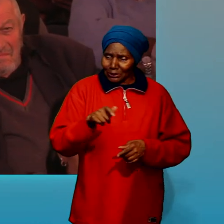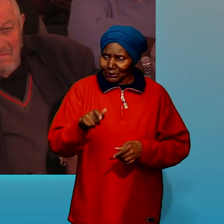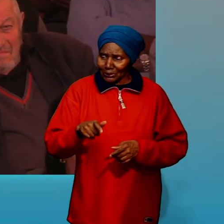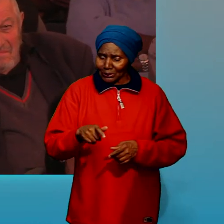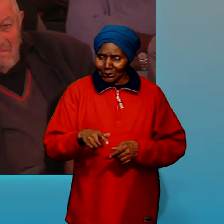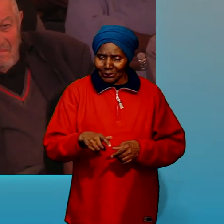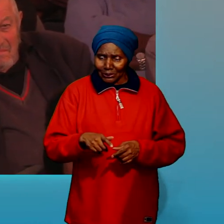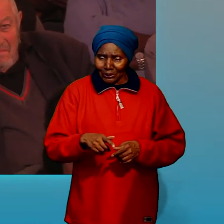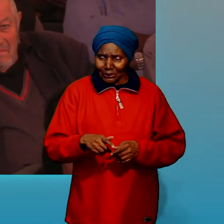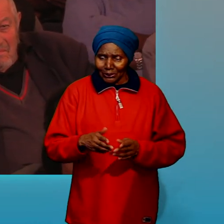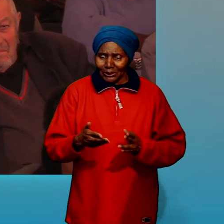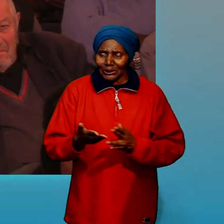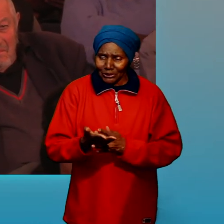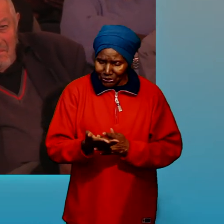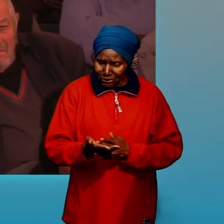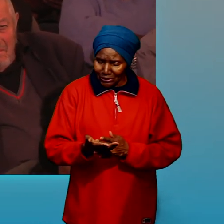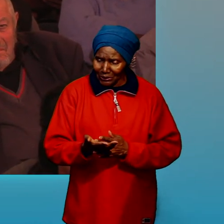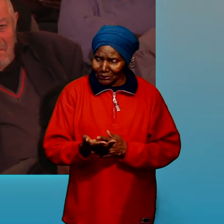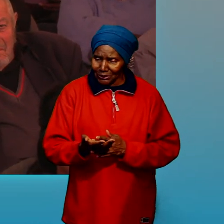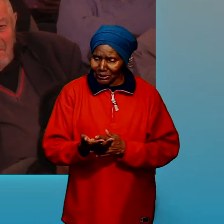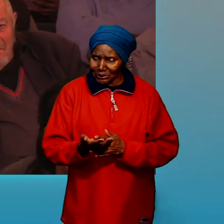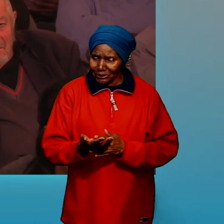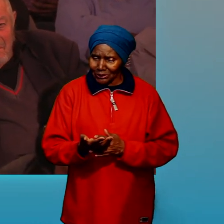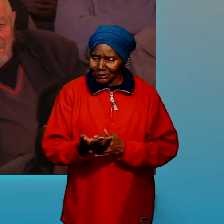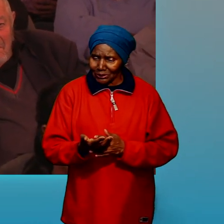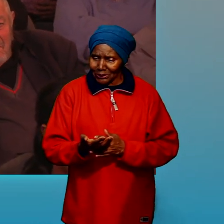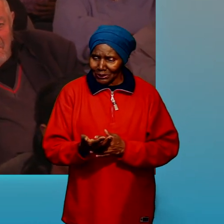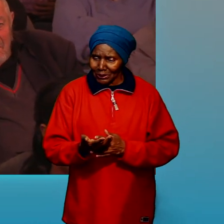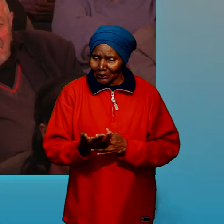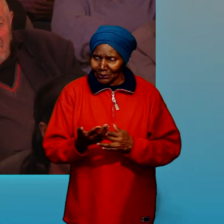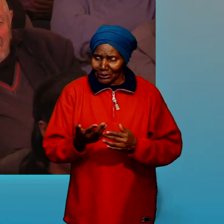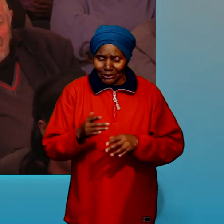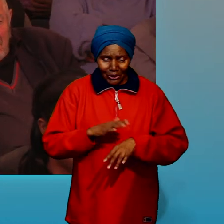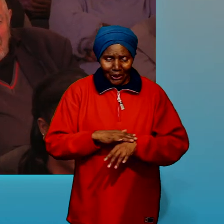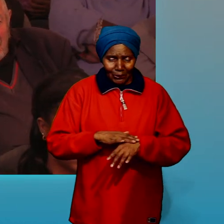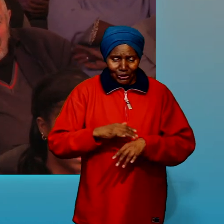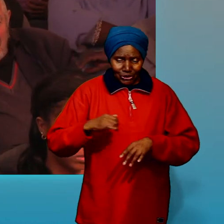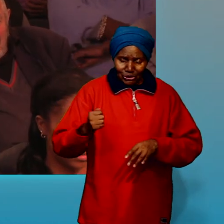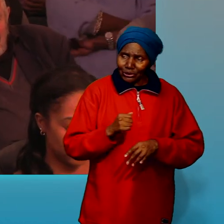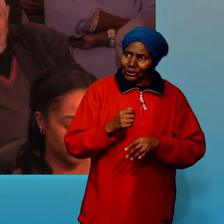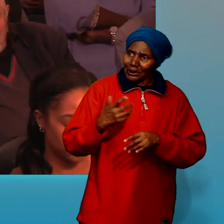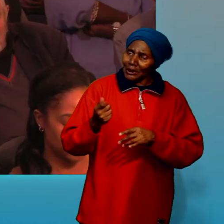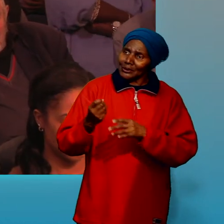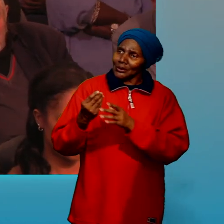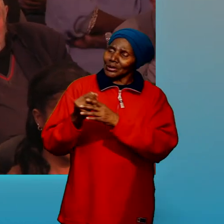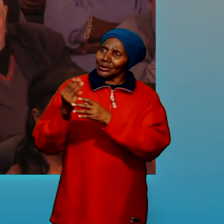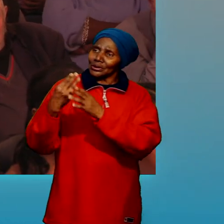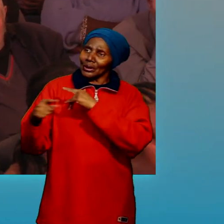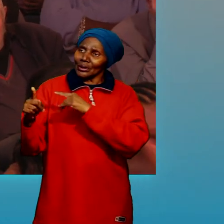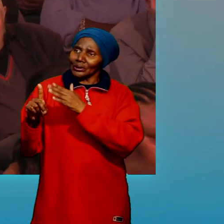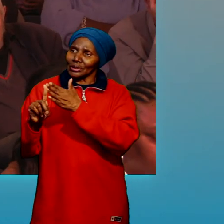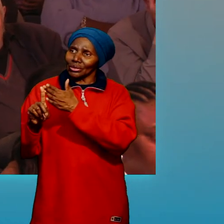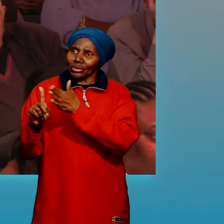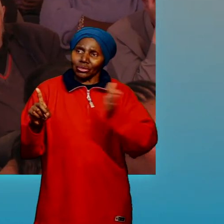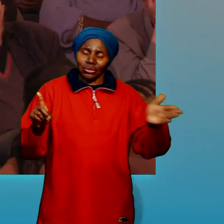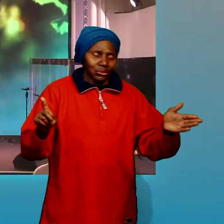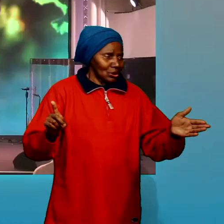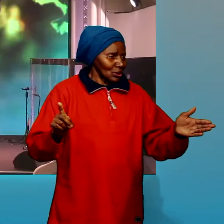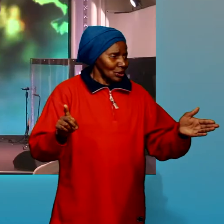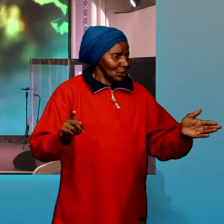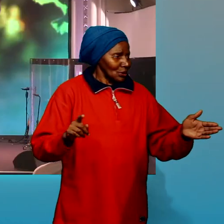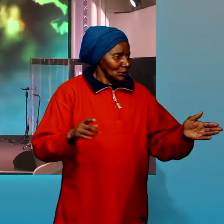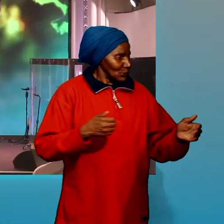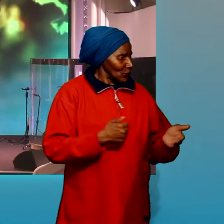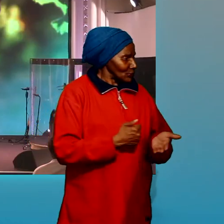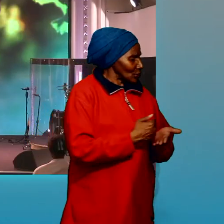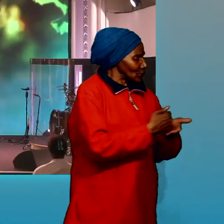enthusiasm, and dwell where He is, and that we trade what we think is our joy